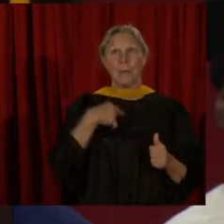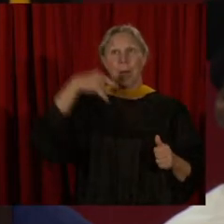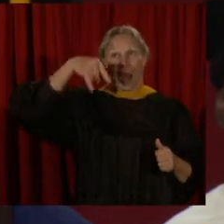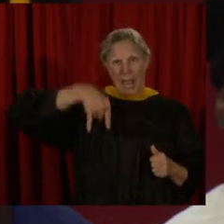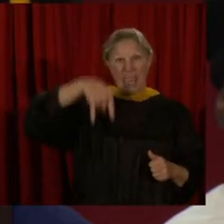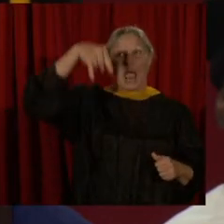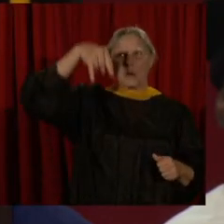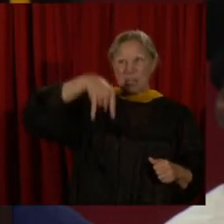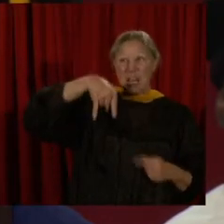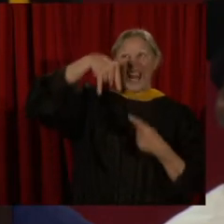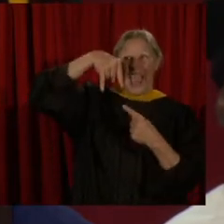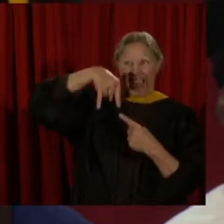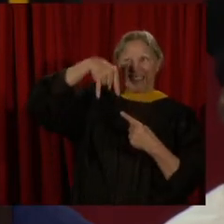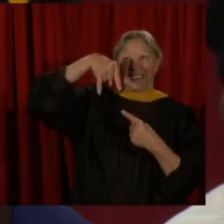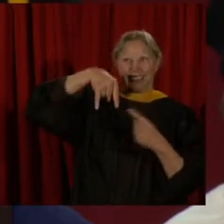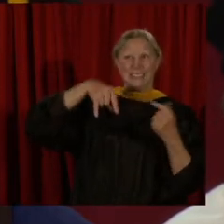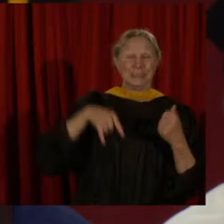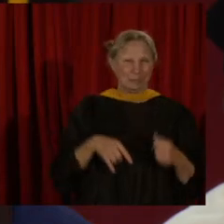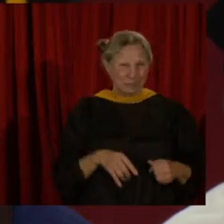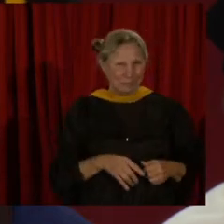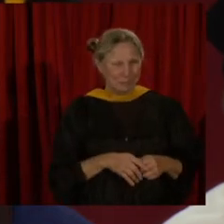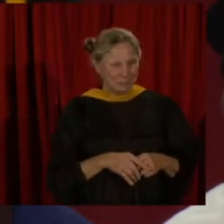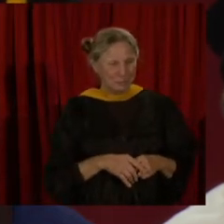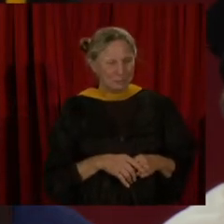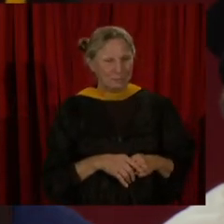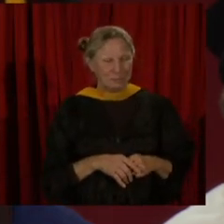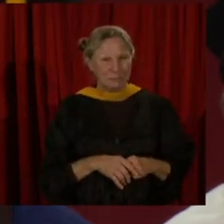Horns Down.